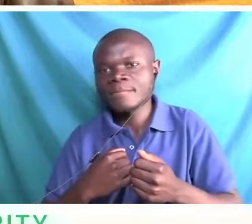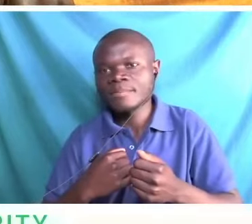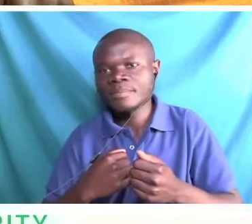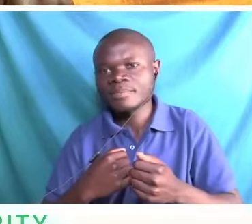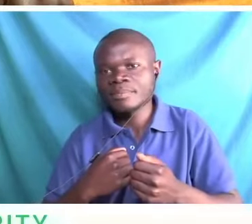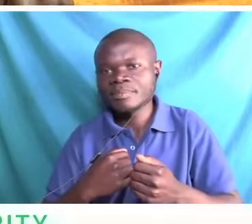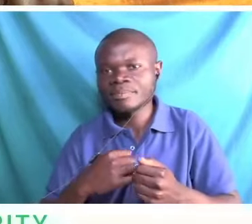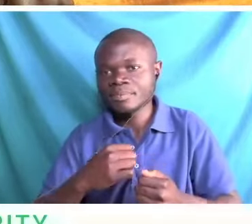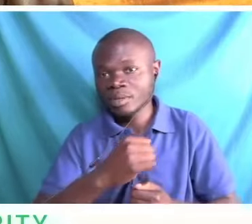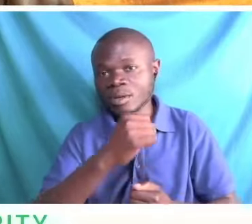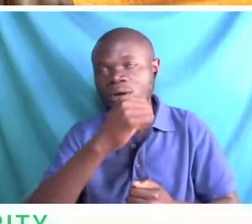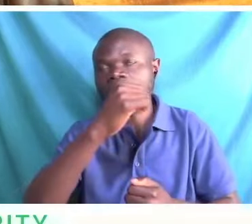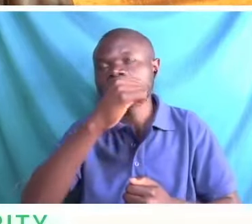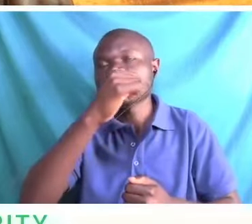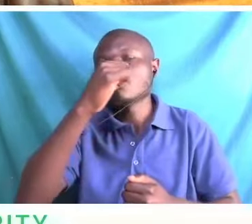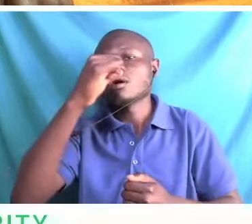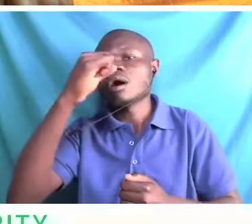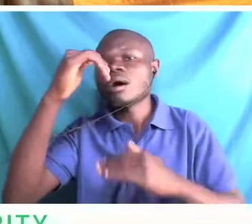to rise above